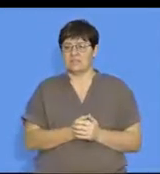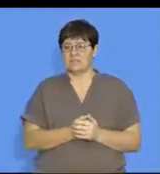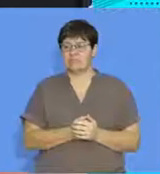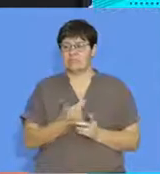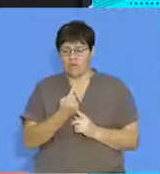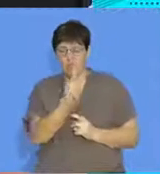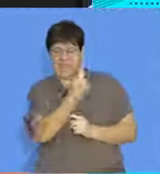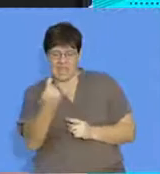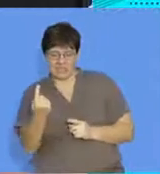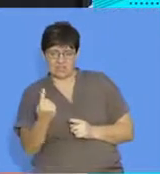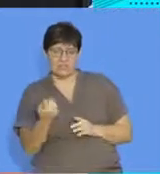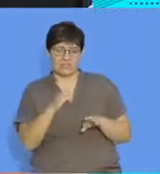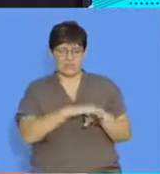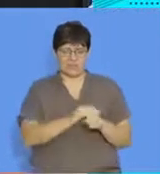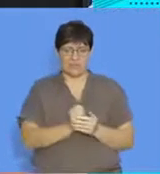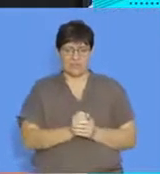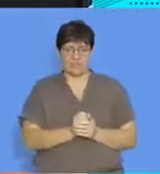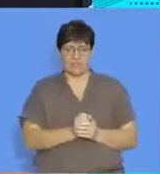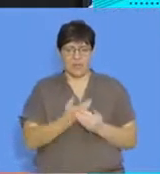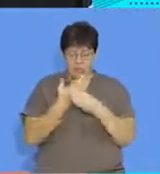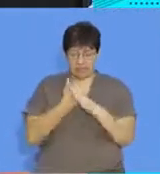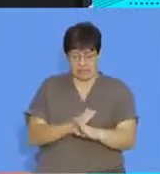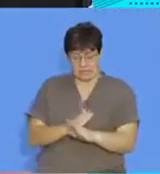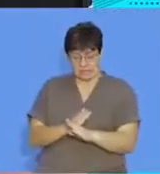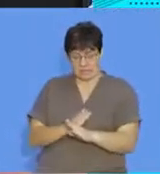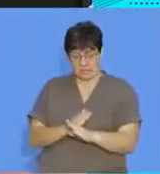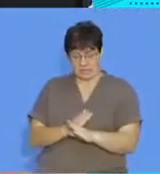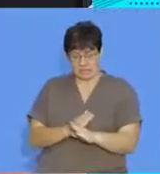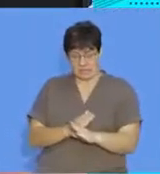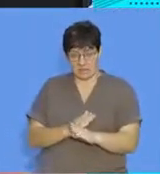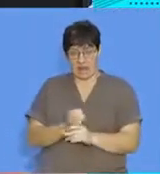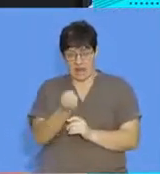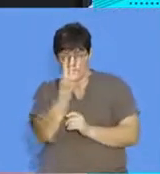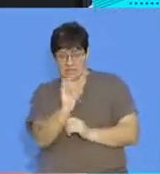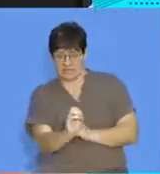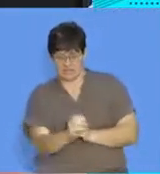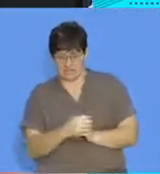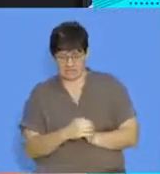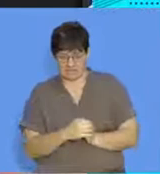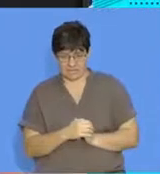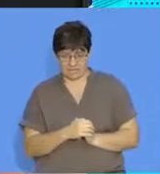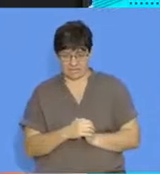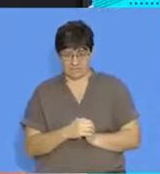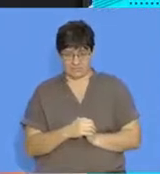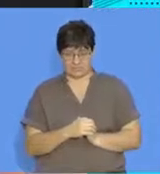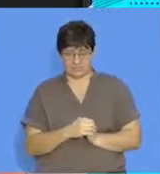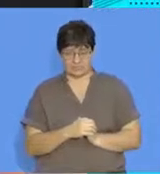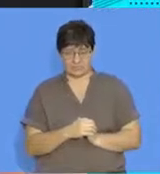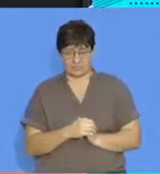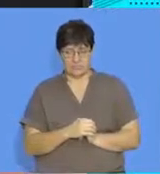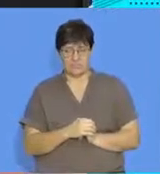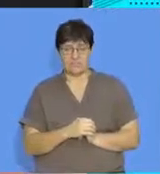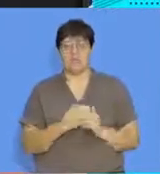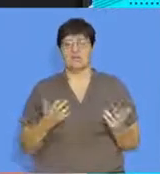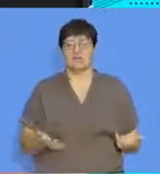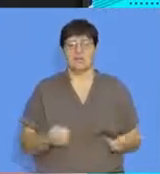Right. So a light bulb essentially is a resistor. We want just to put that, out as